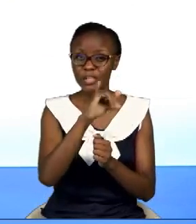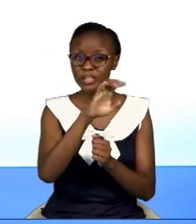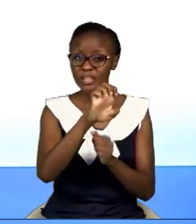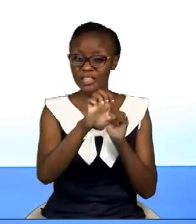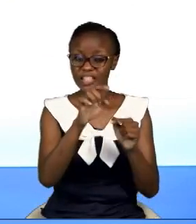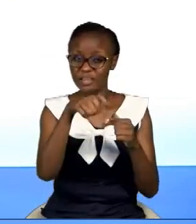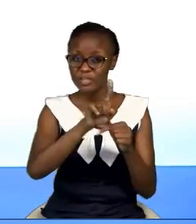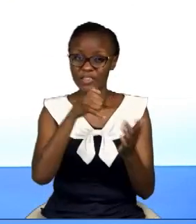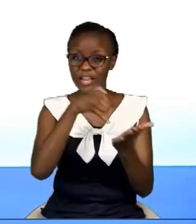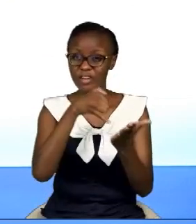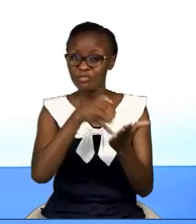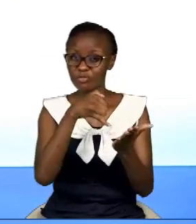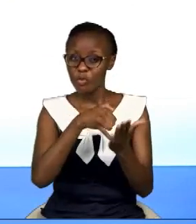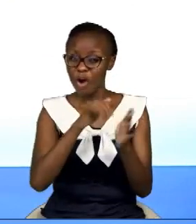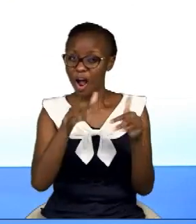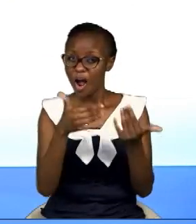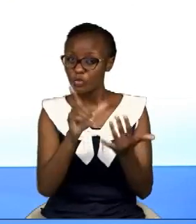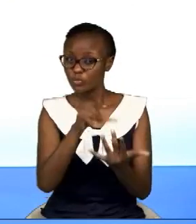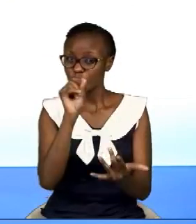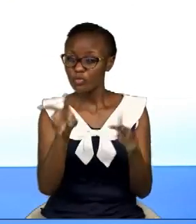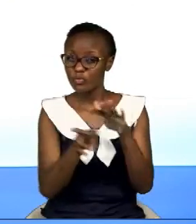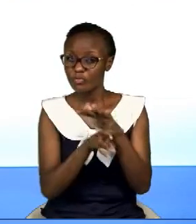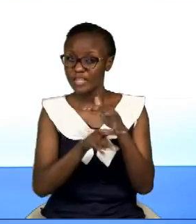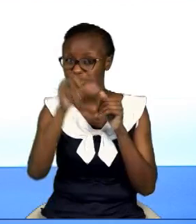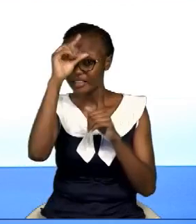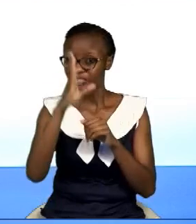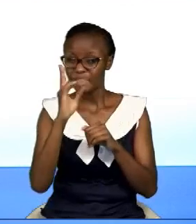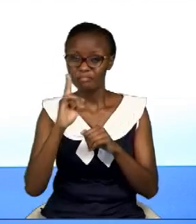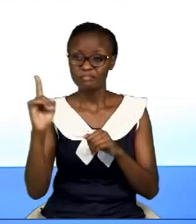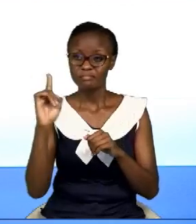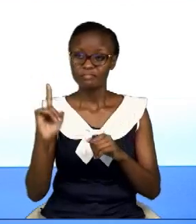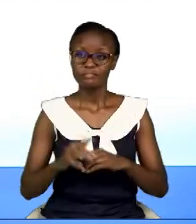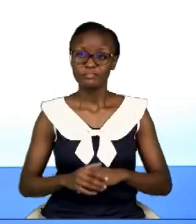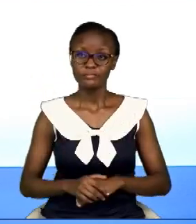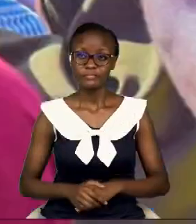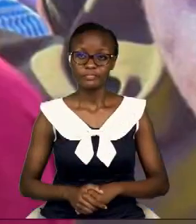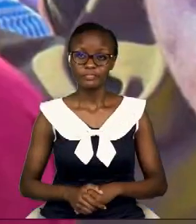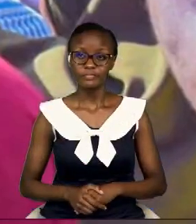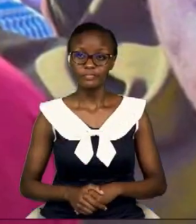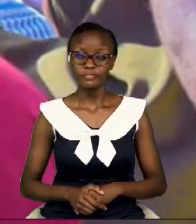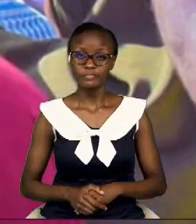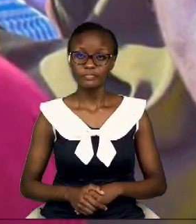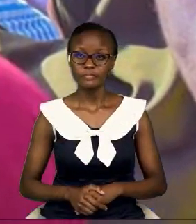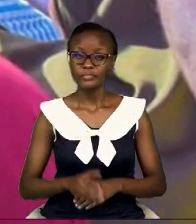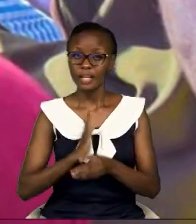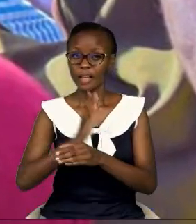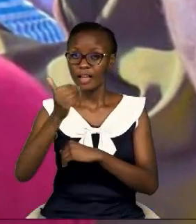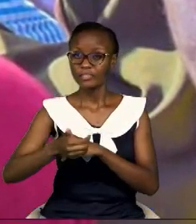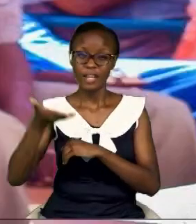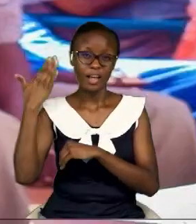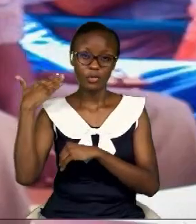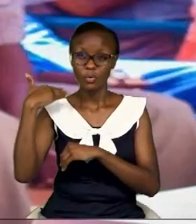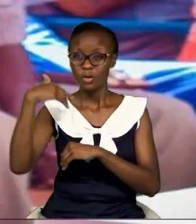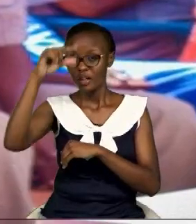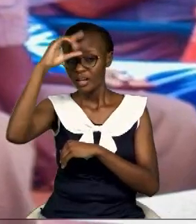in picking its candidate for the race. Our senior political reporter Joel Chacha narrates. Days after former Wajir governor Ahmed